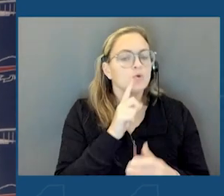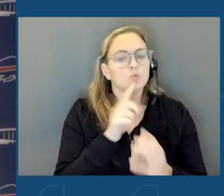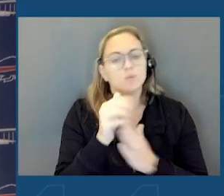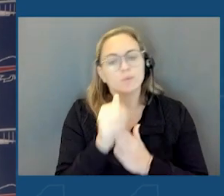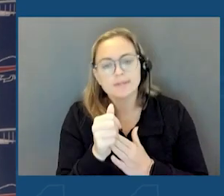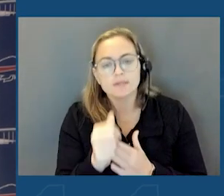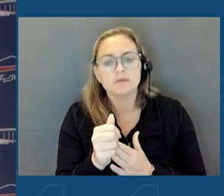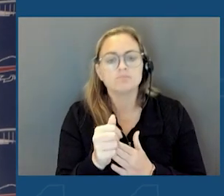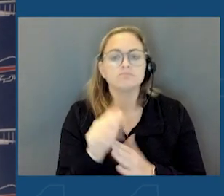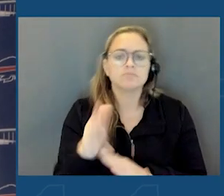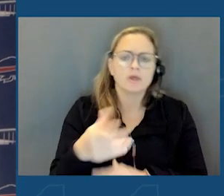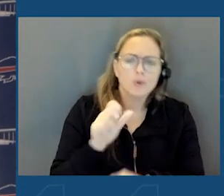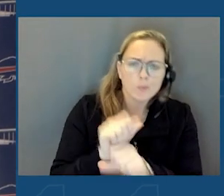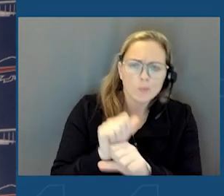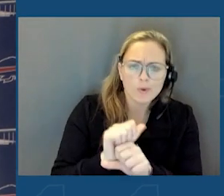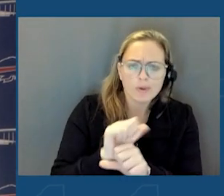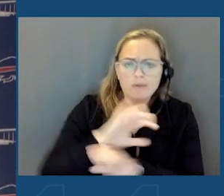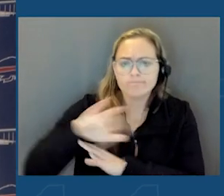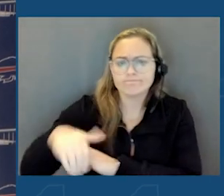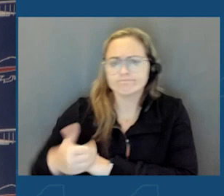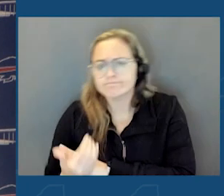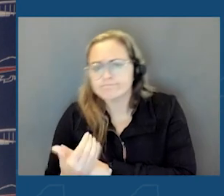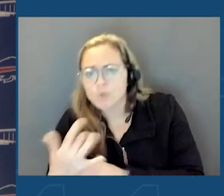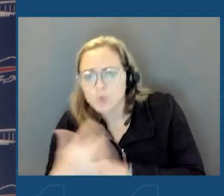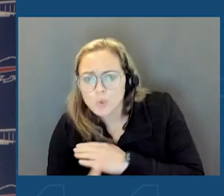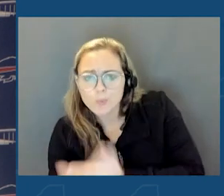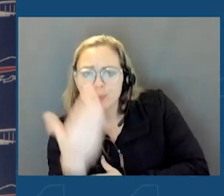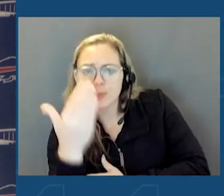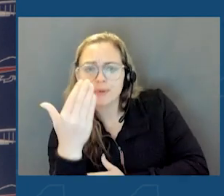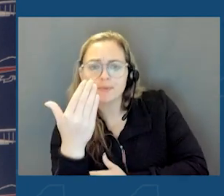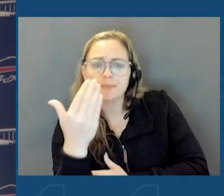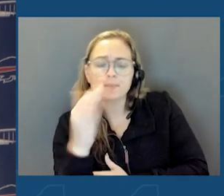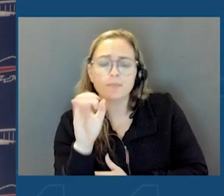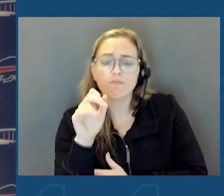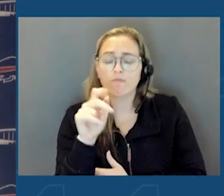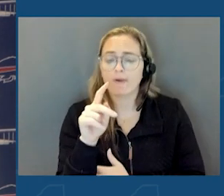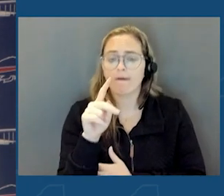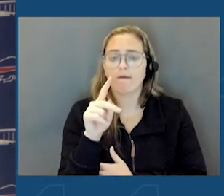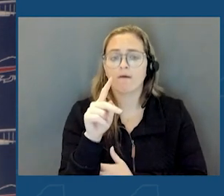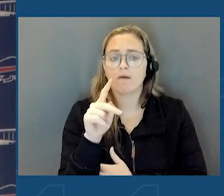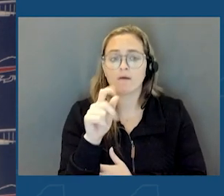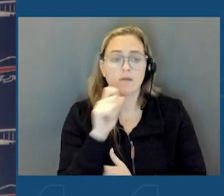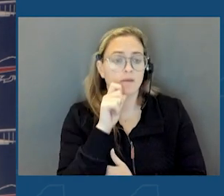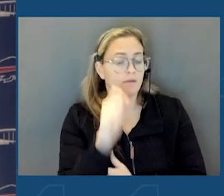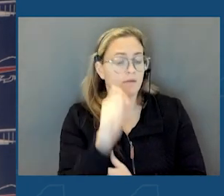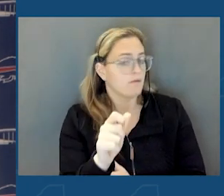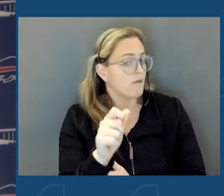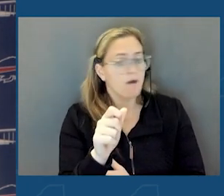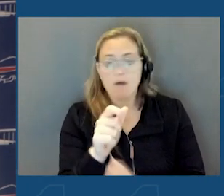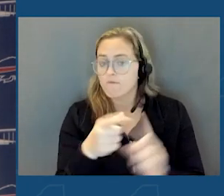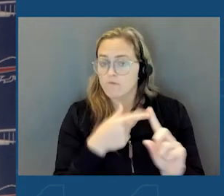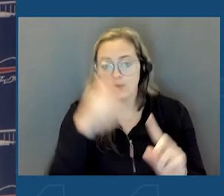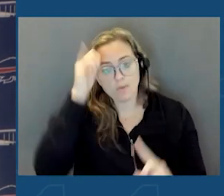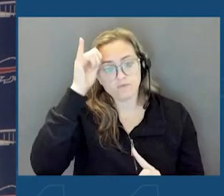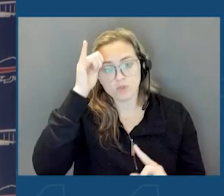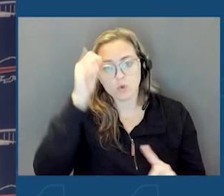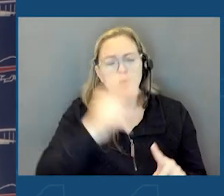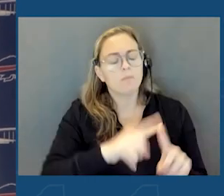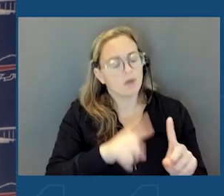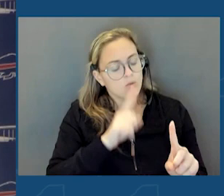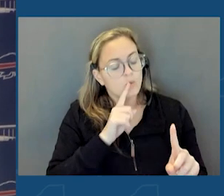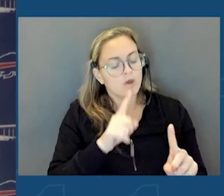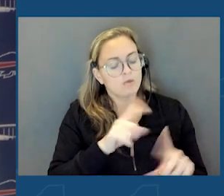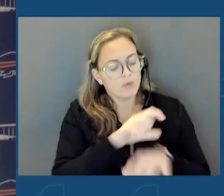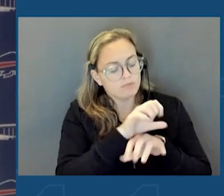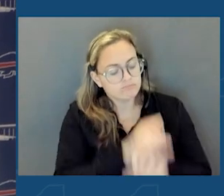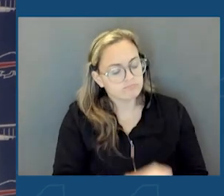there working those late nights and those early mornings. Frank was not a Buffalonian, but he will always be a Buffalonian, and I know he will